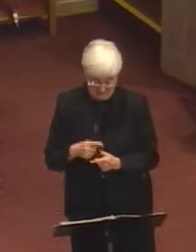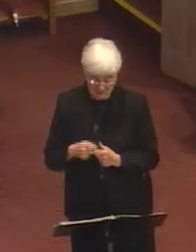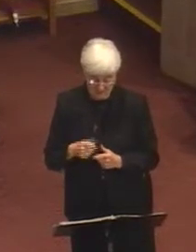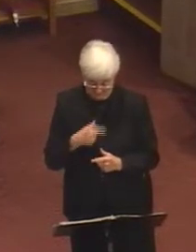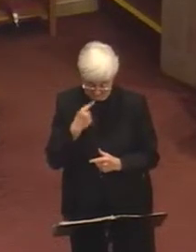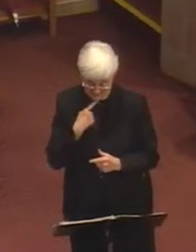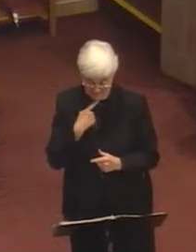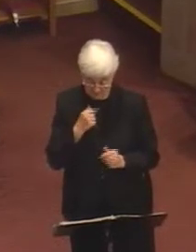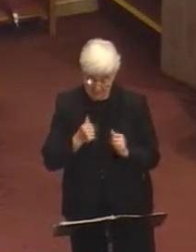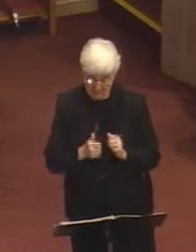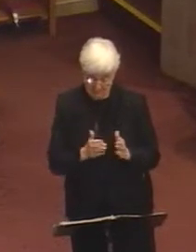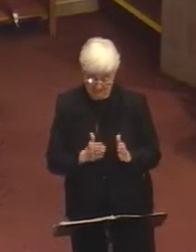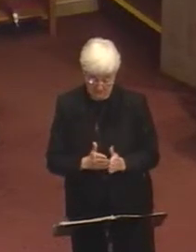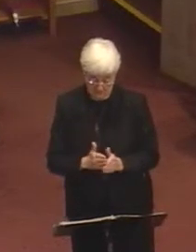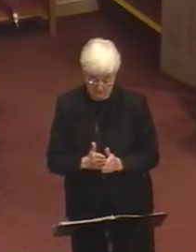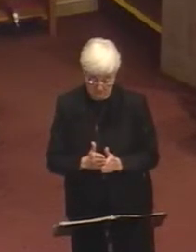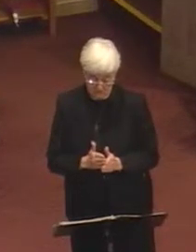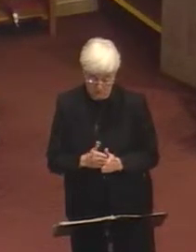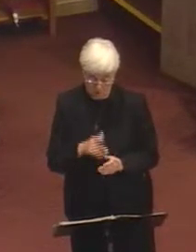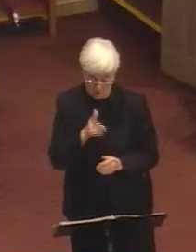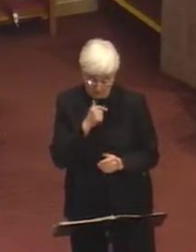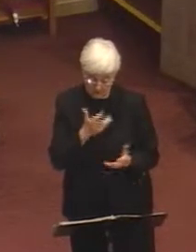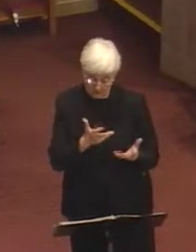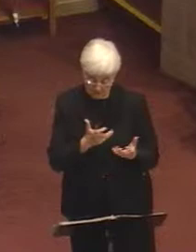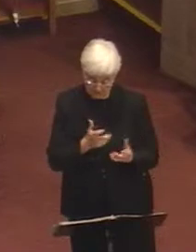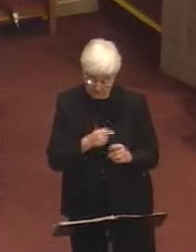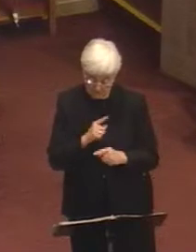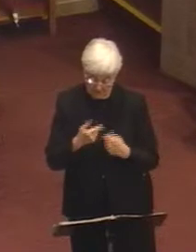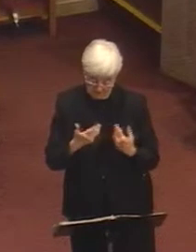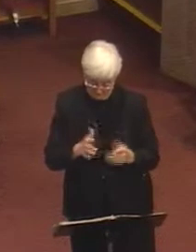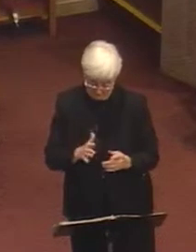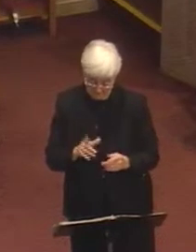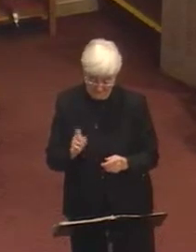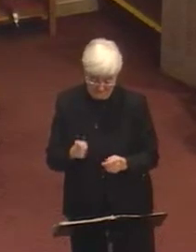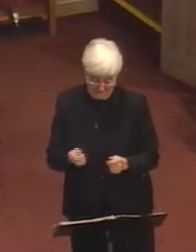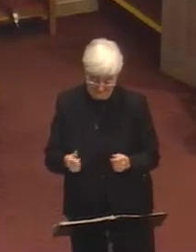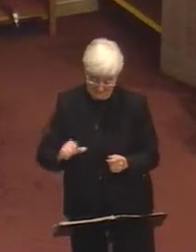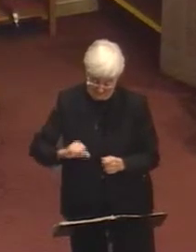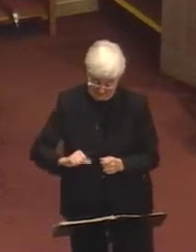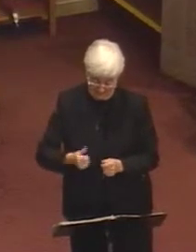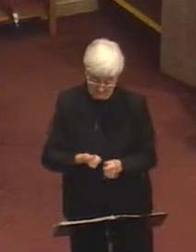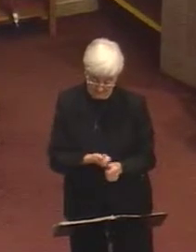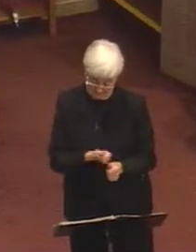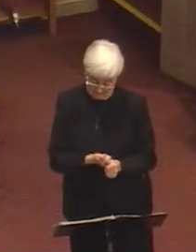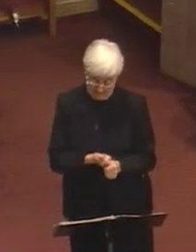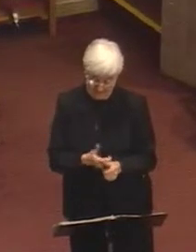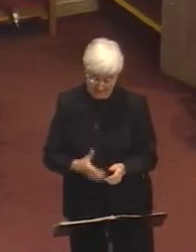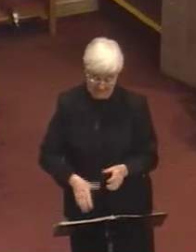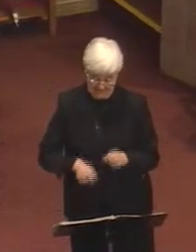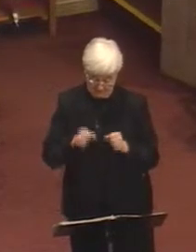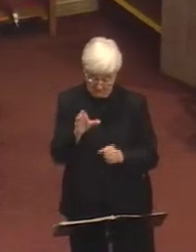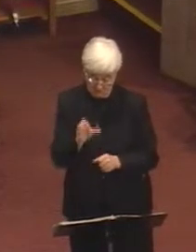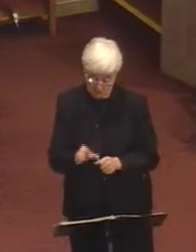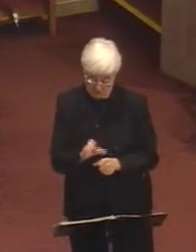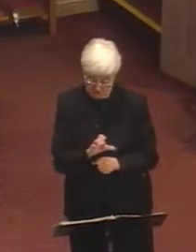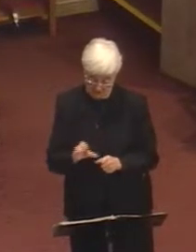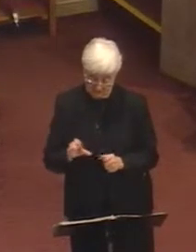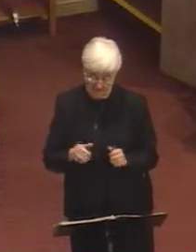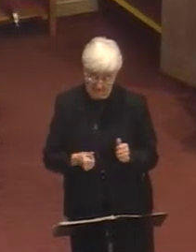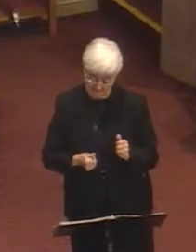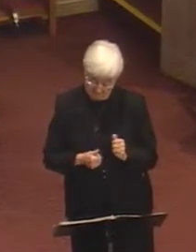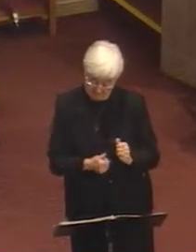Then Jesus said to his disciples, "Whoever wishes to come after me must deny himself, take up his